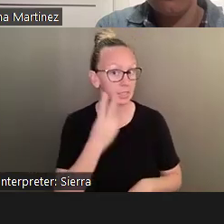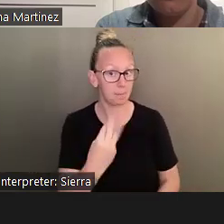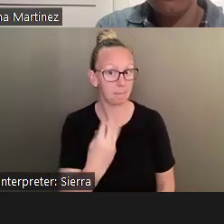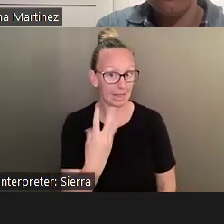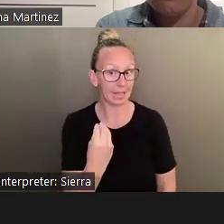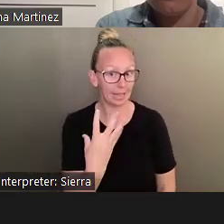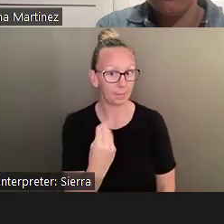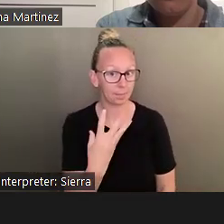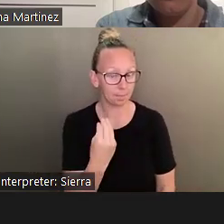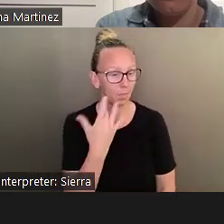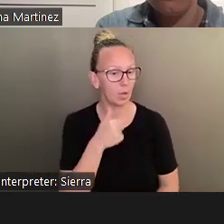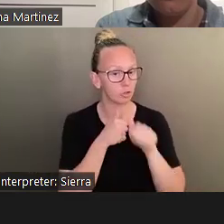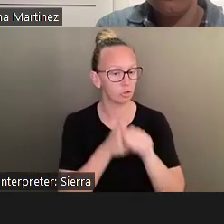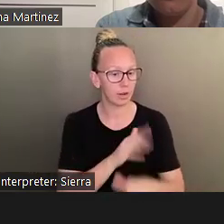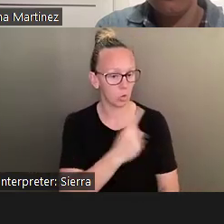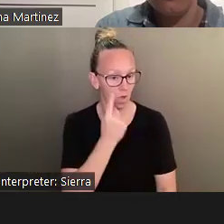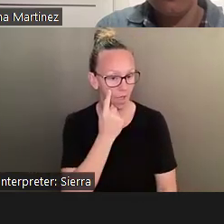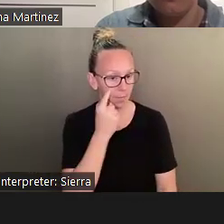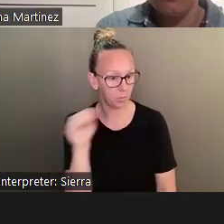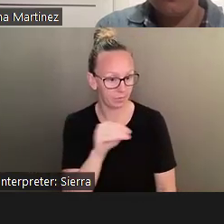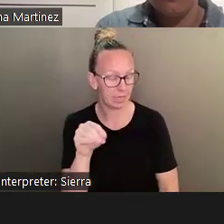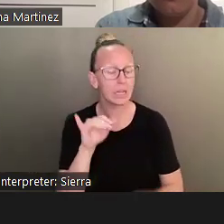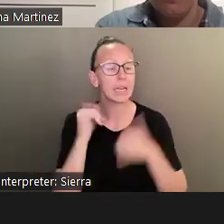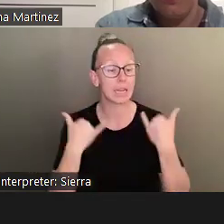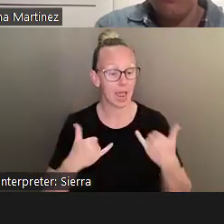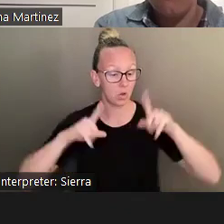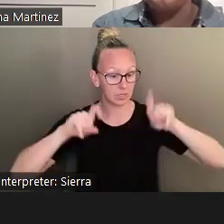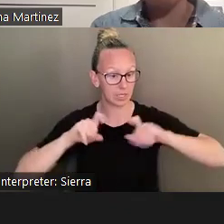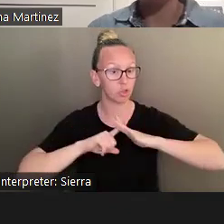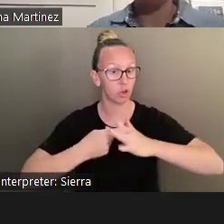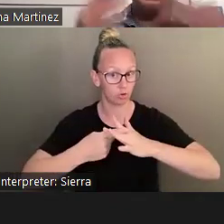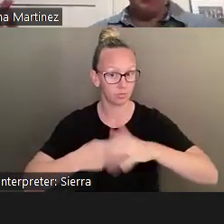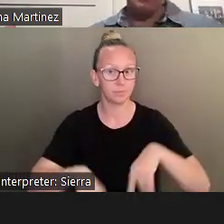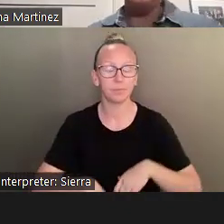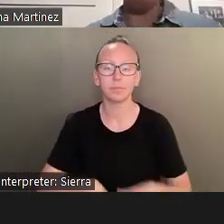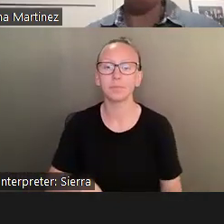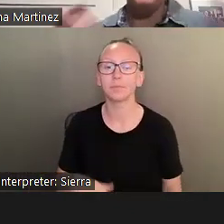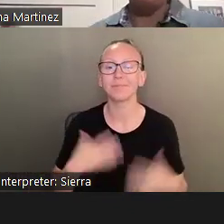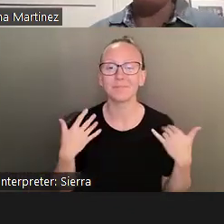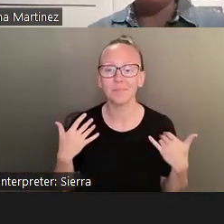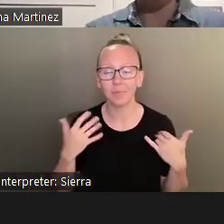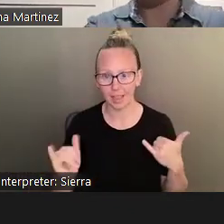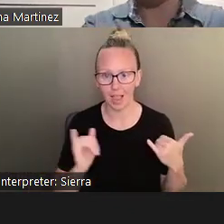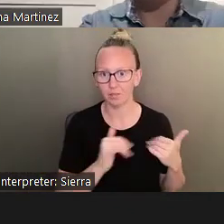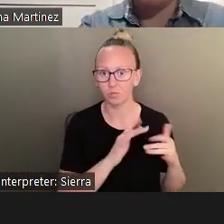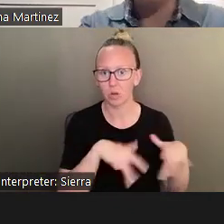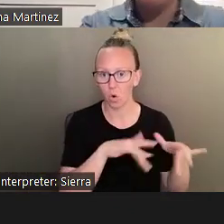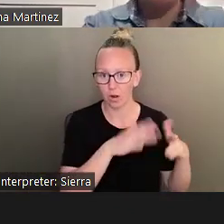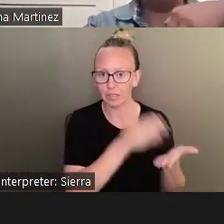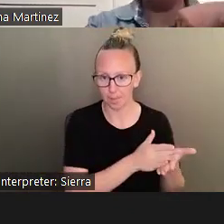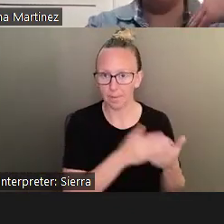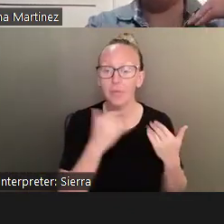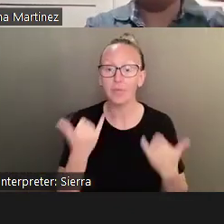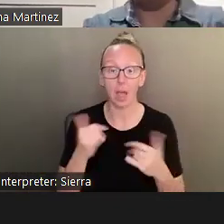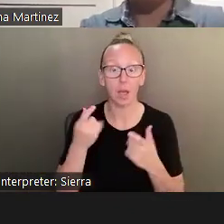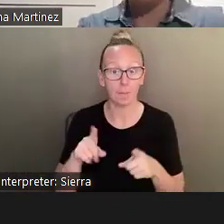it's tracking her eye. Okay, we will begin the test. Okay, so that piece was made in 2023